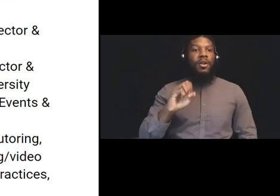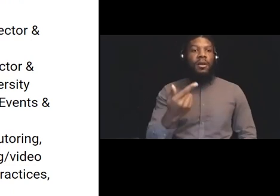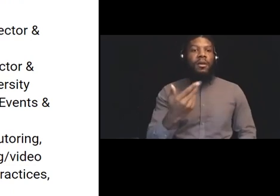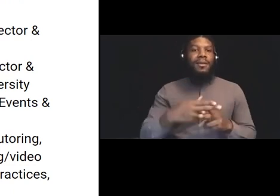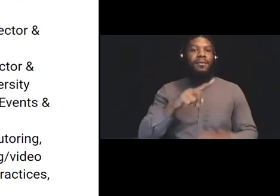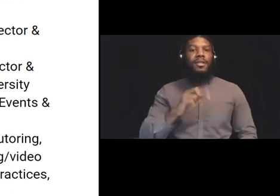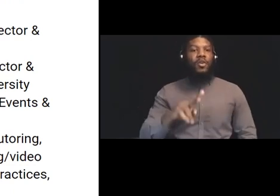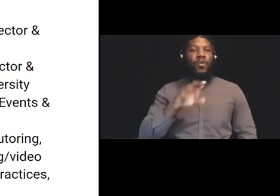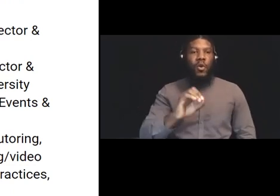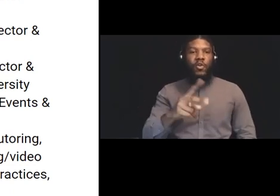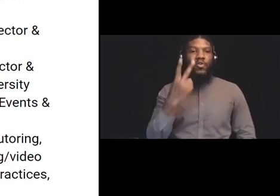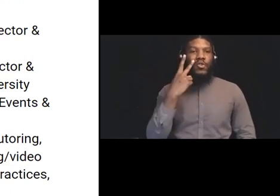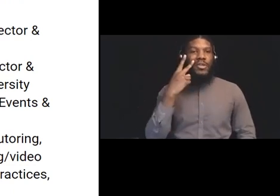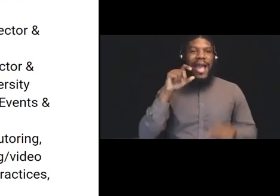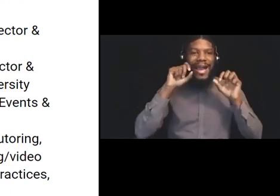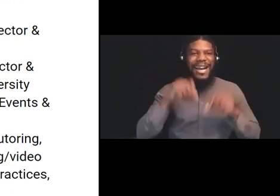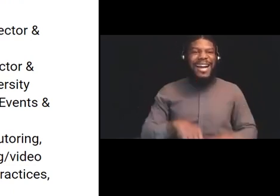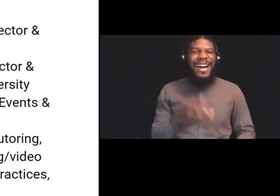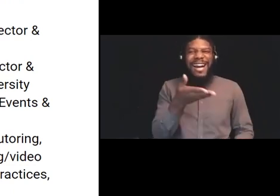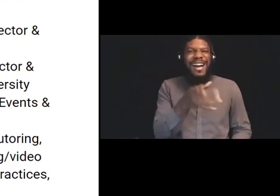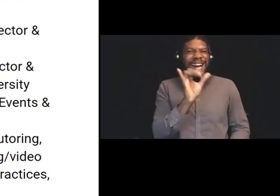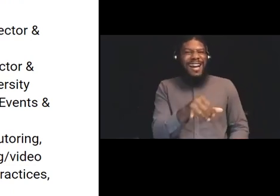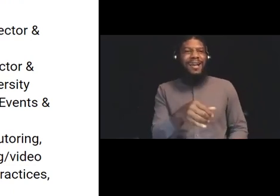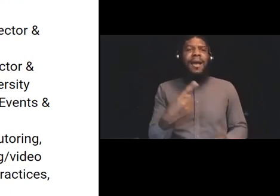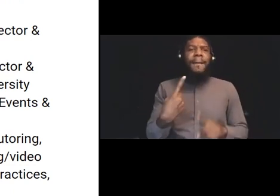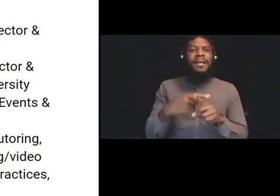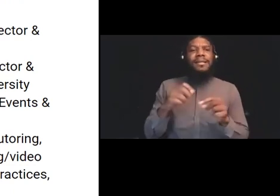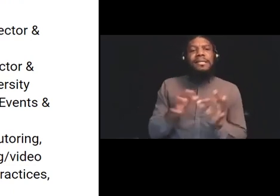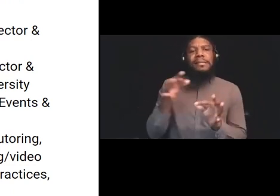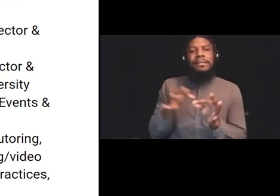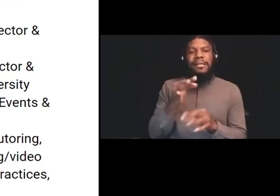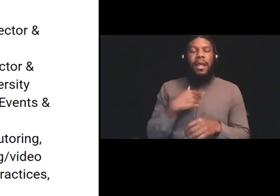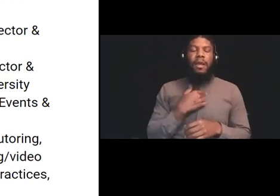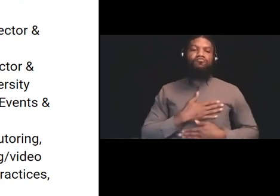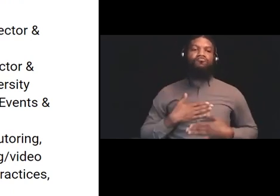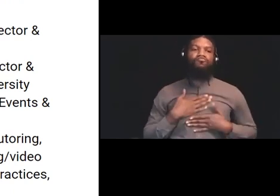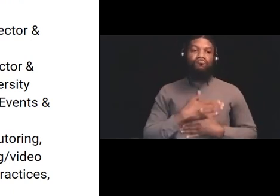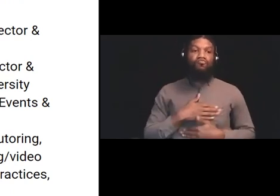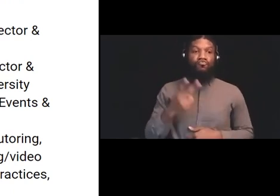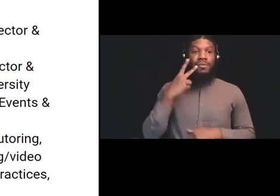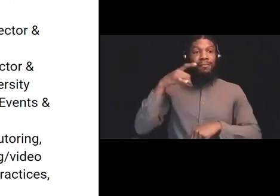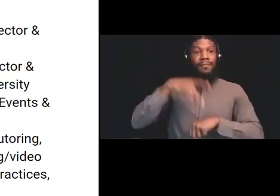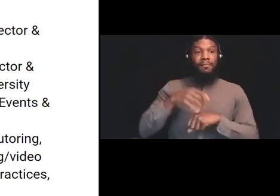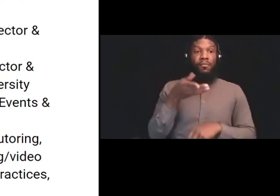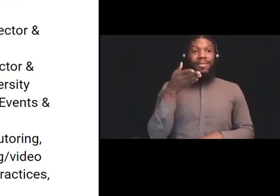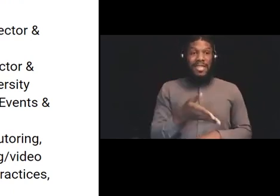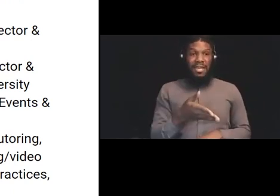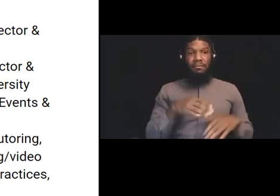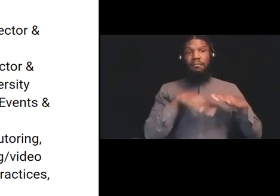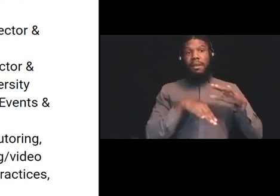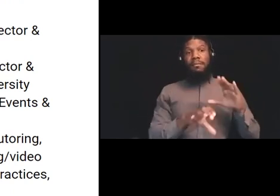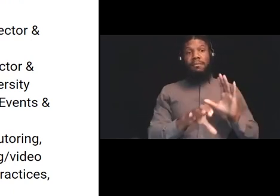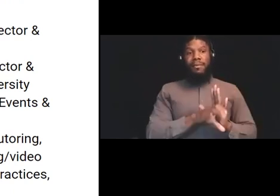with his little bone in his mouth here. And I like to knit. So the pumpkins that are pictured on my slide are ones that